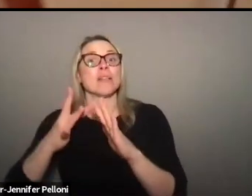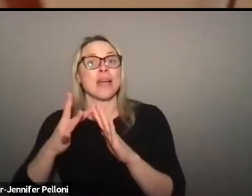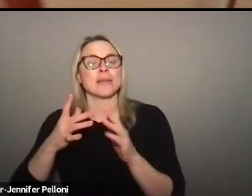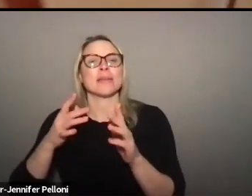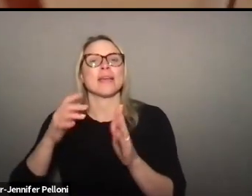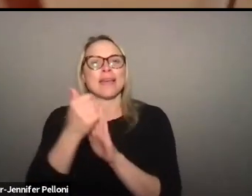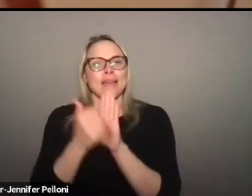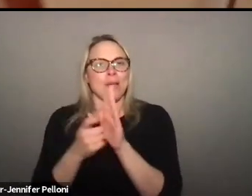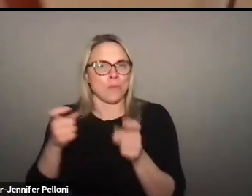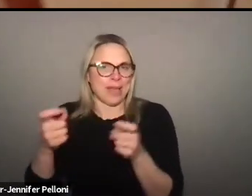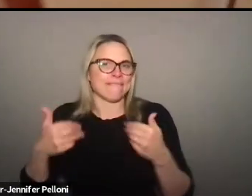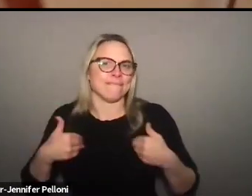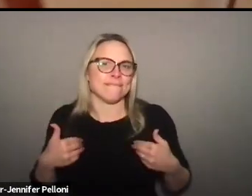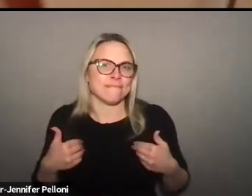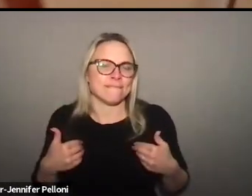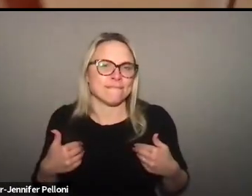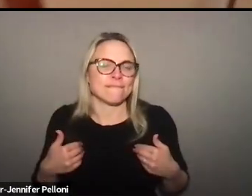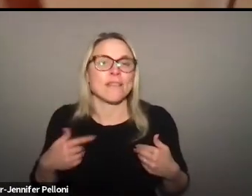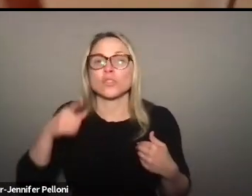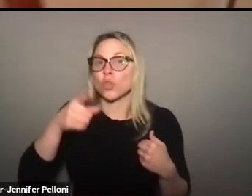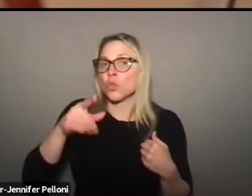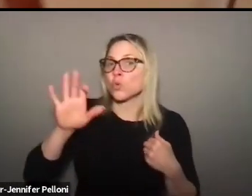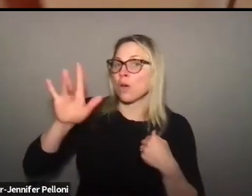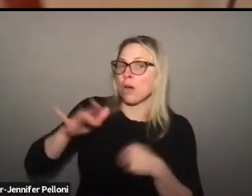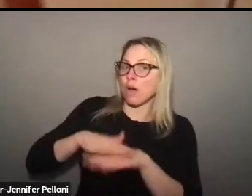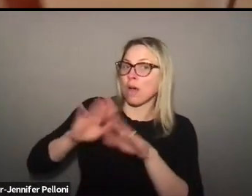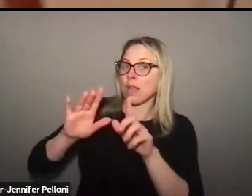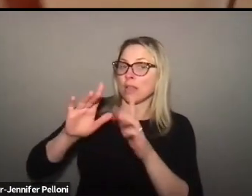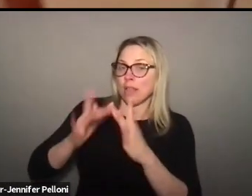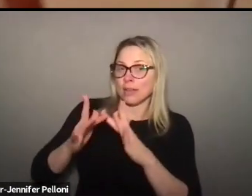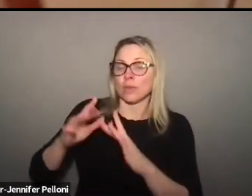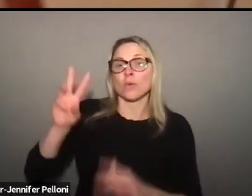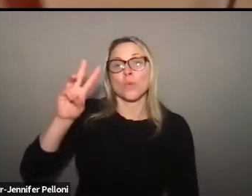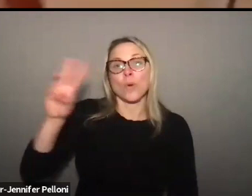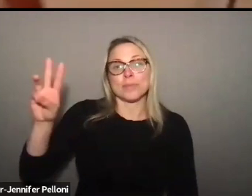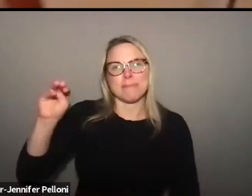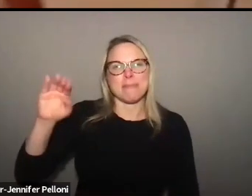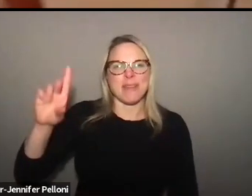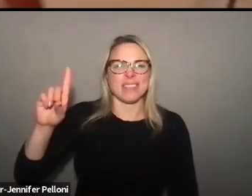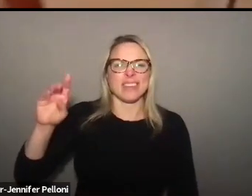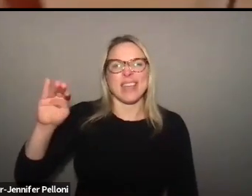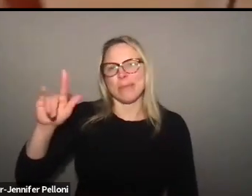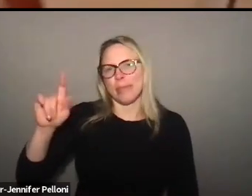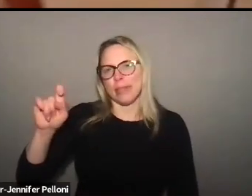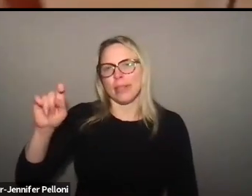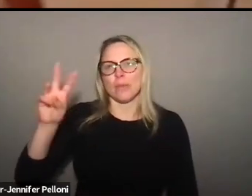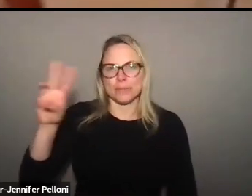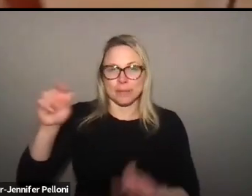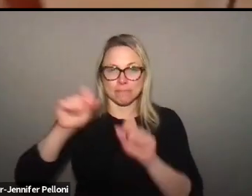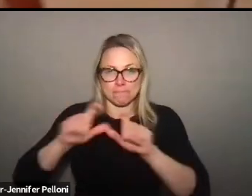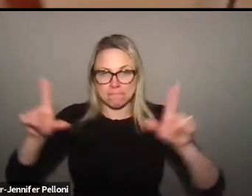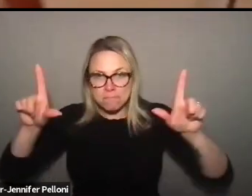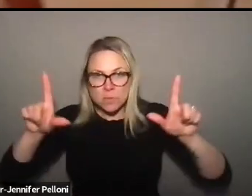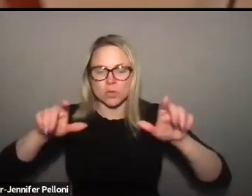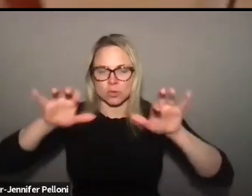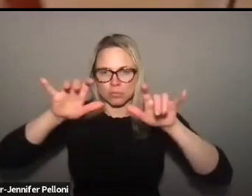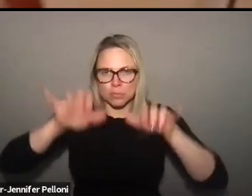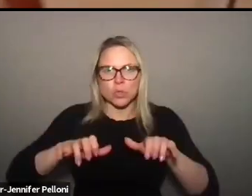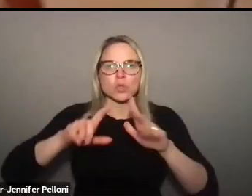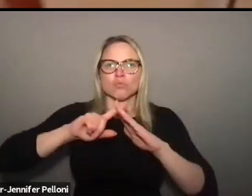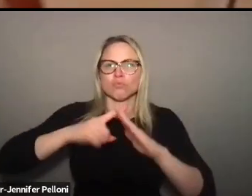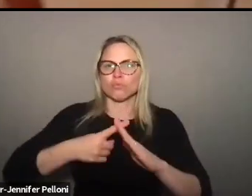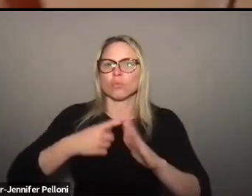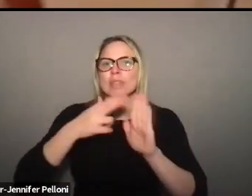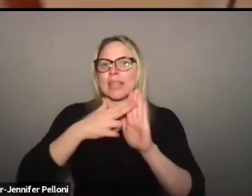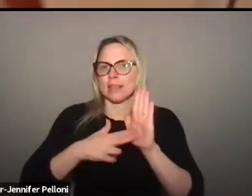management. So you would go to the Maryland Able website where you can open and enroll the Able into the